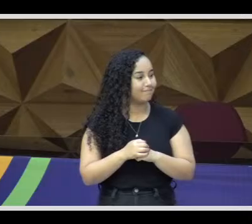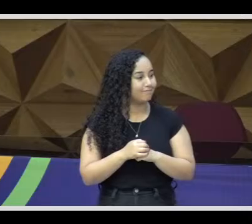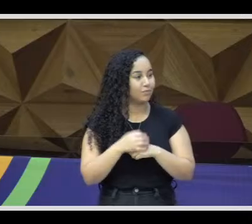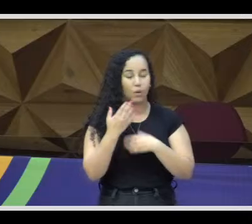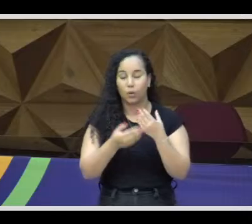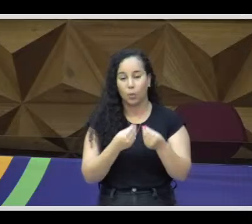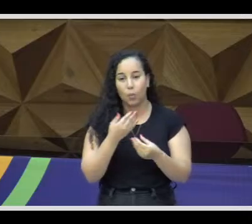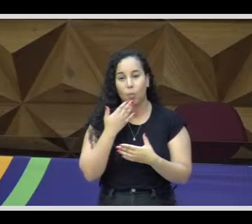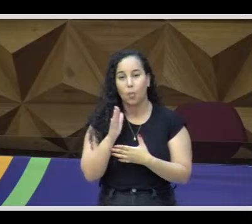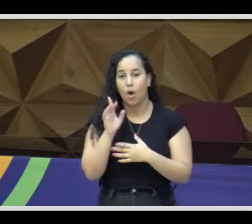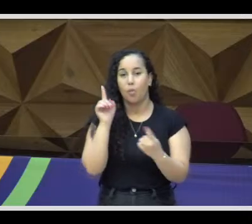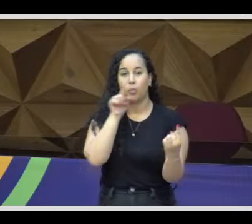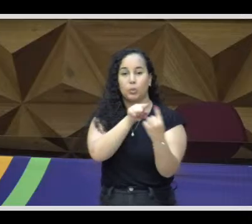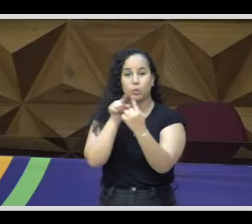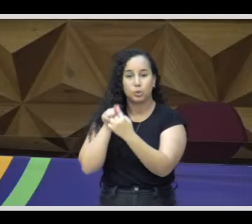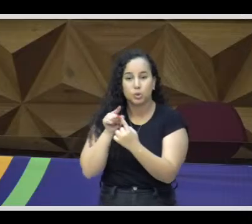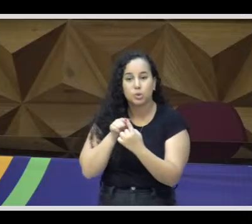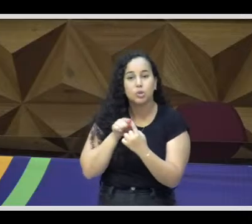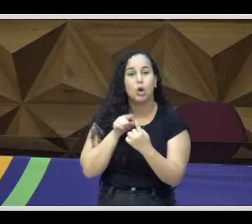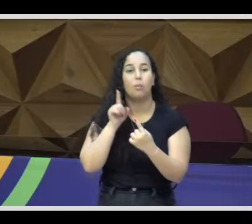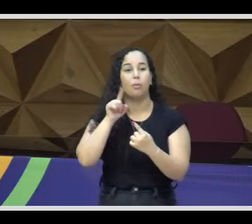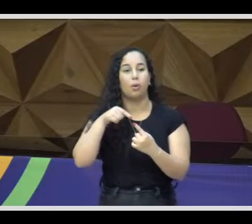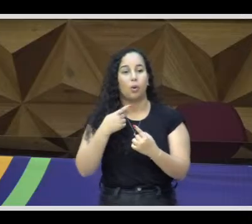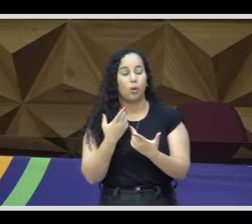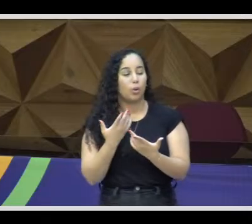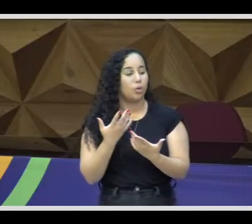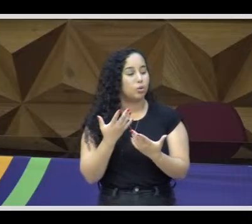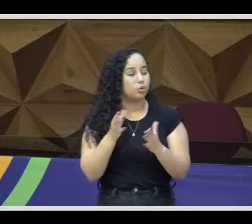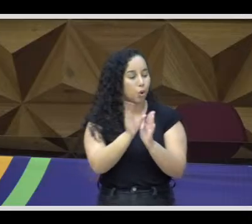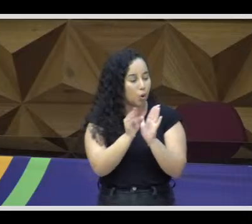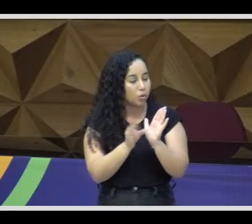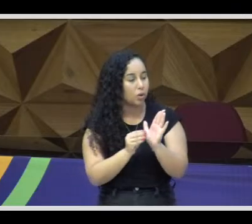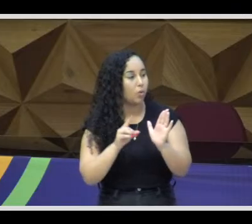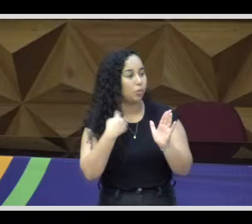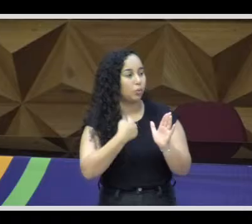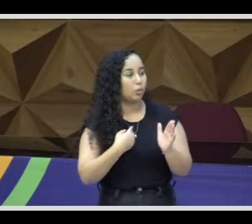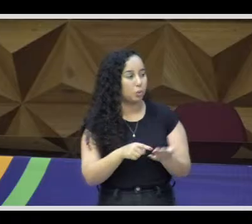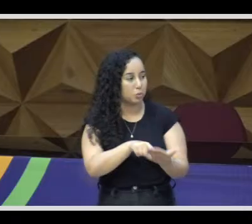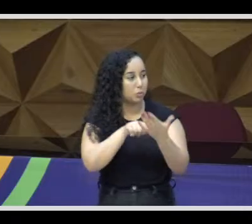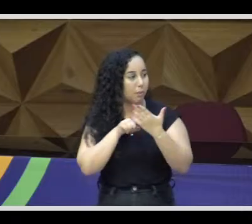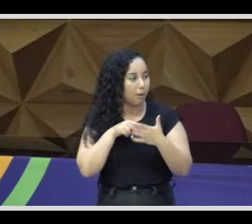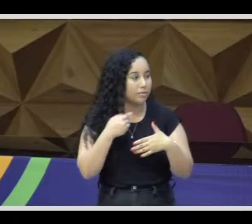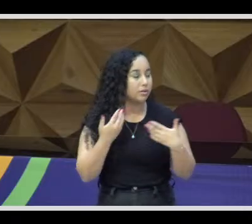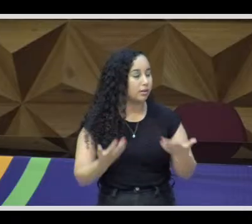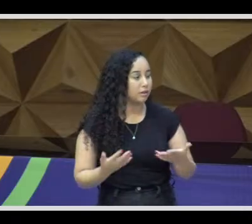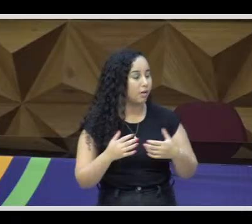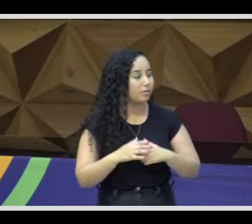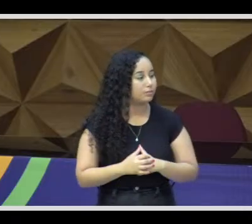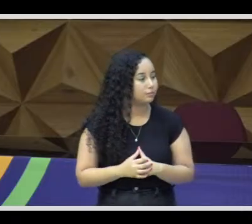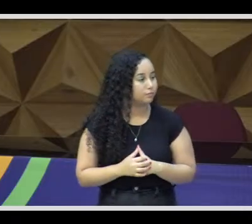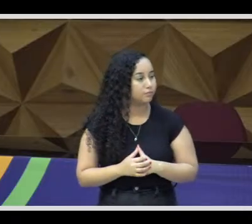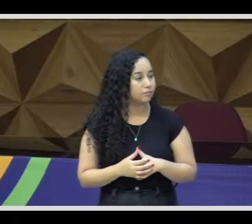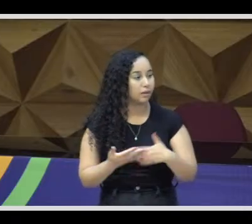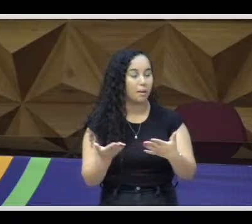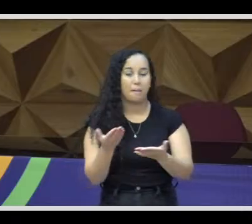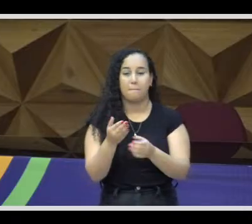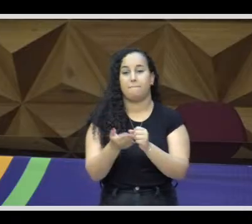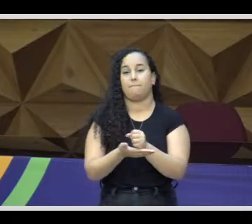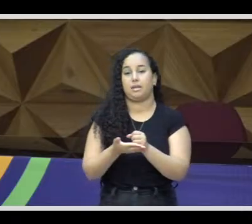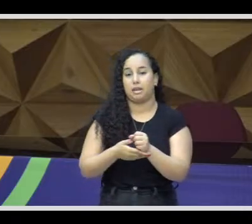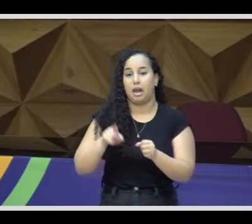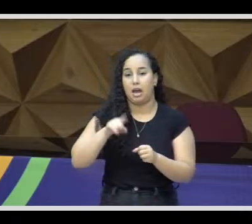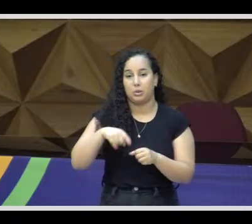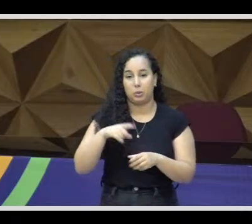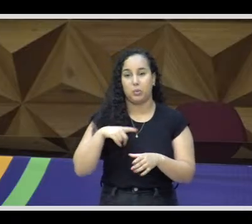which kind of content each video showed to us. And based on the technology they developed